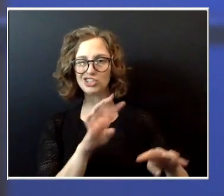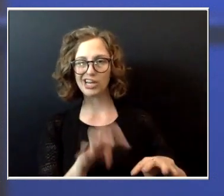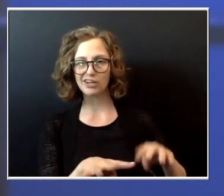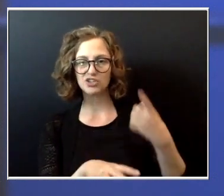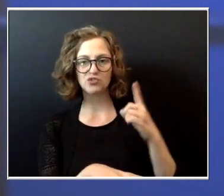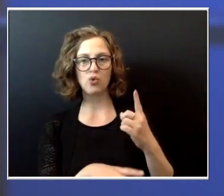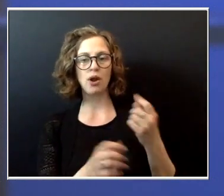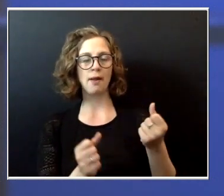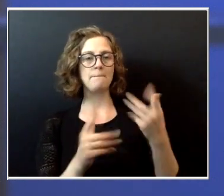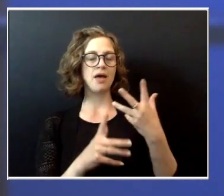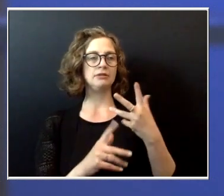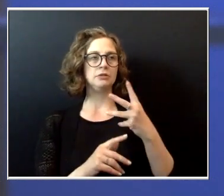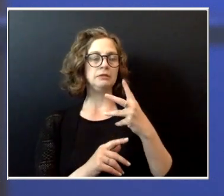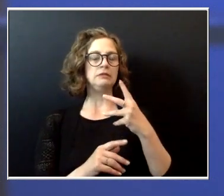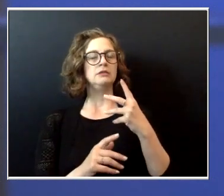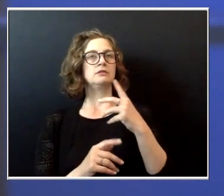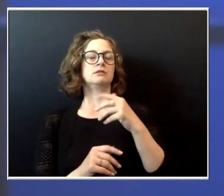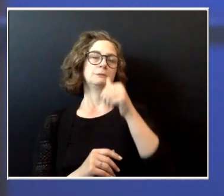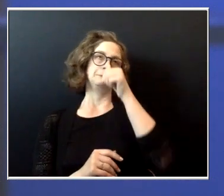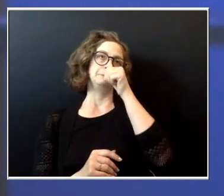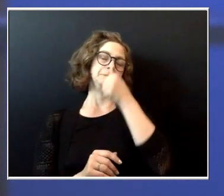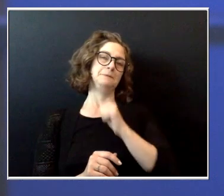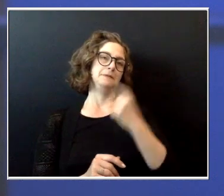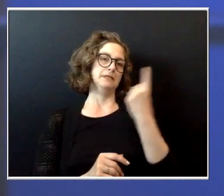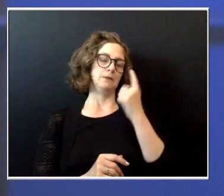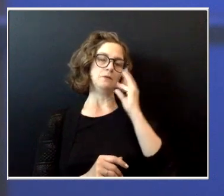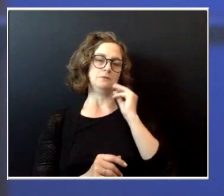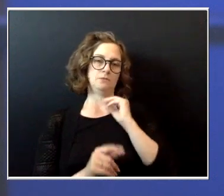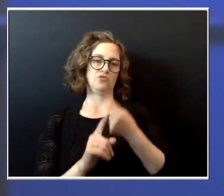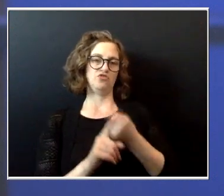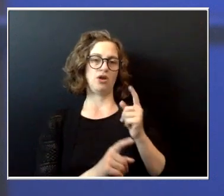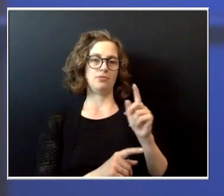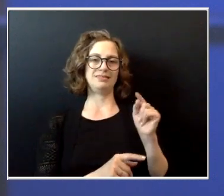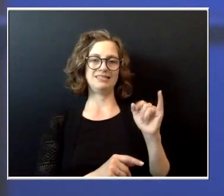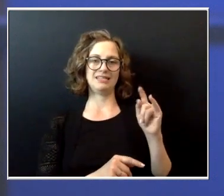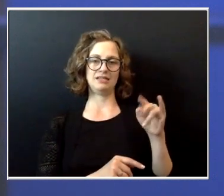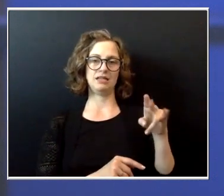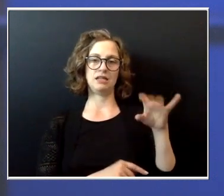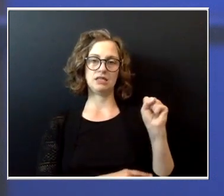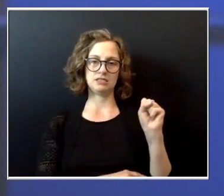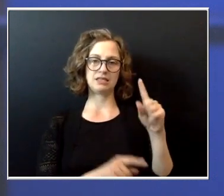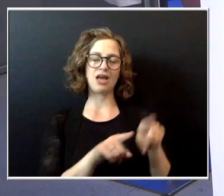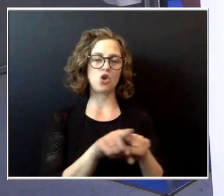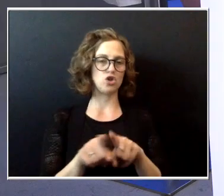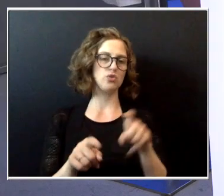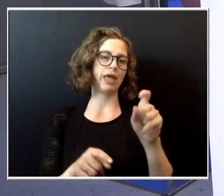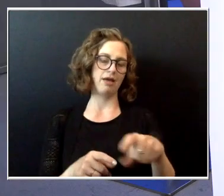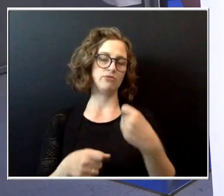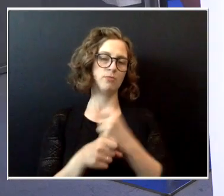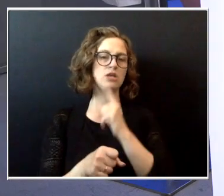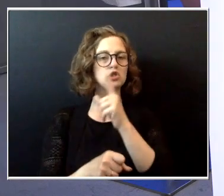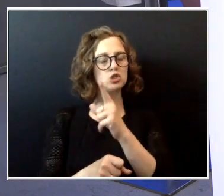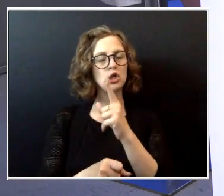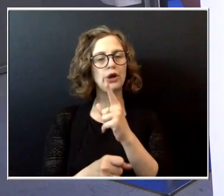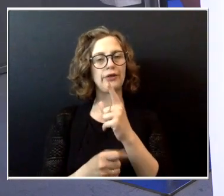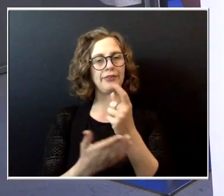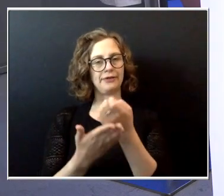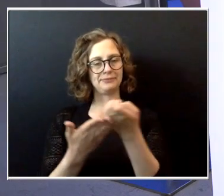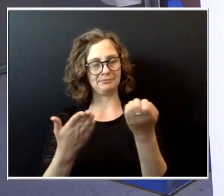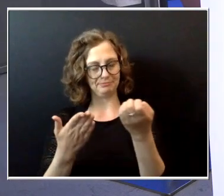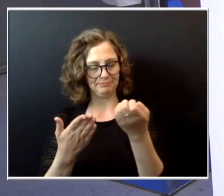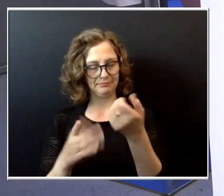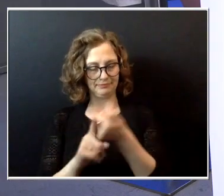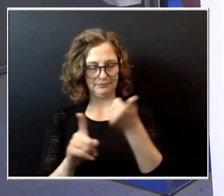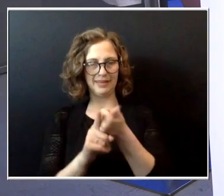regulations regarding the physical safety of the electrical portions of the device. And it's also safe to say that for a